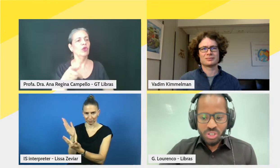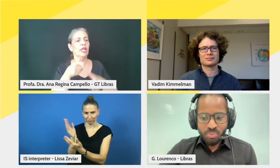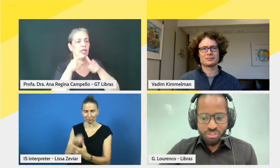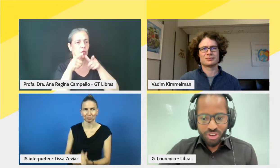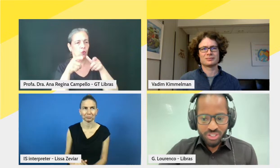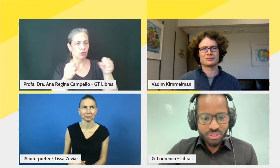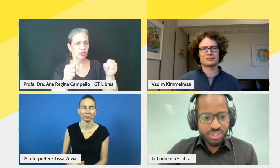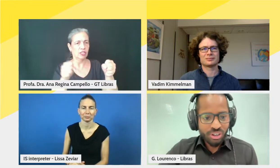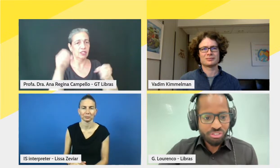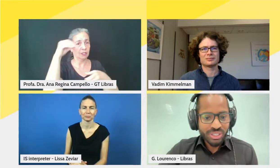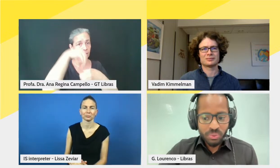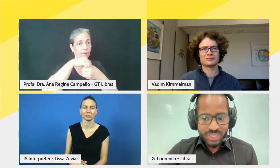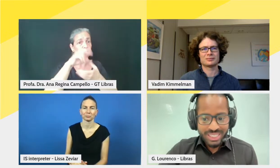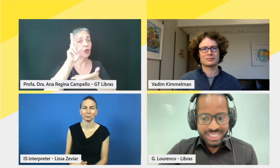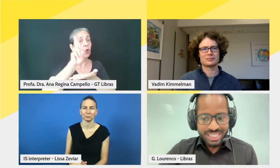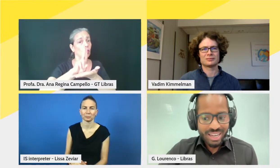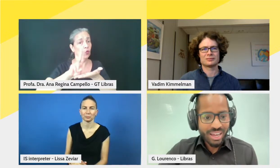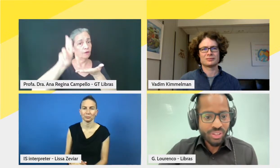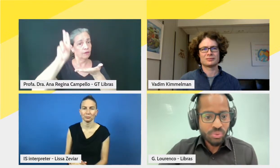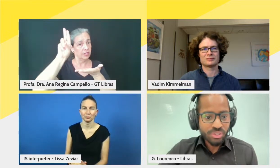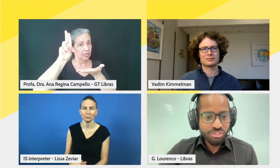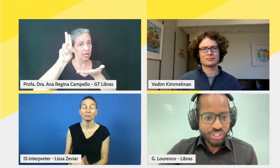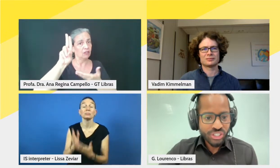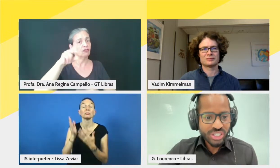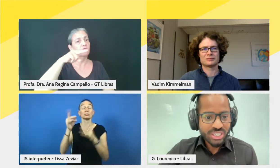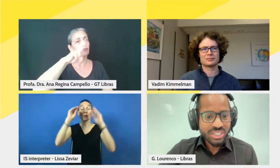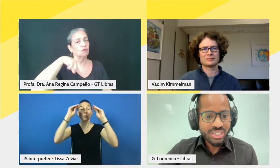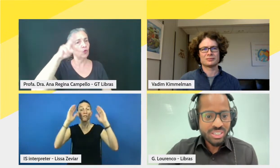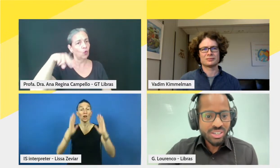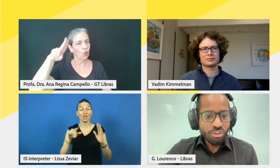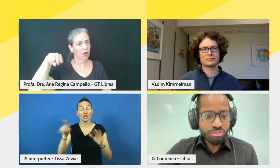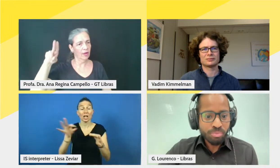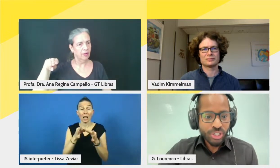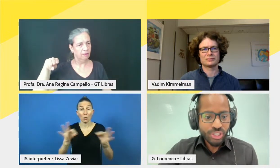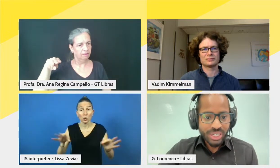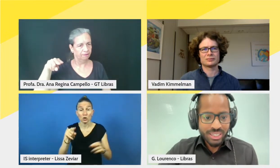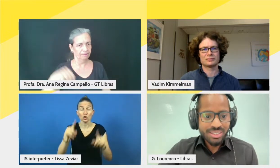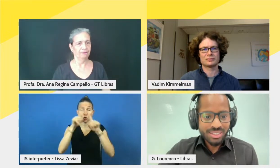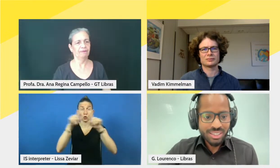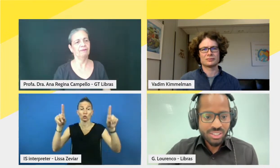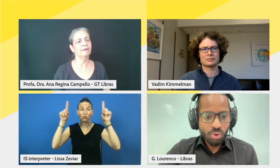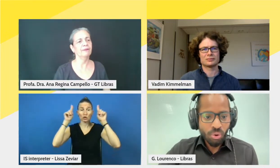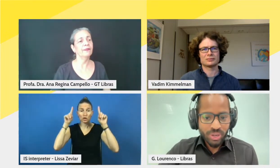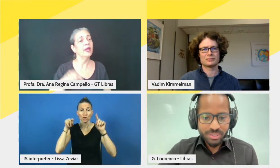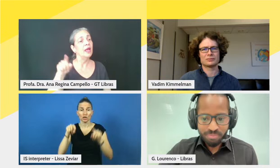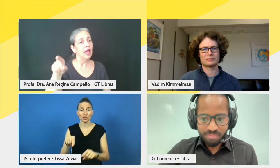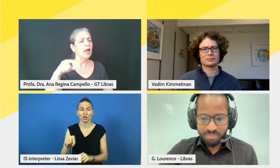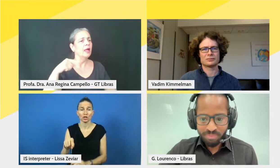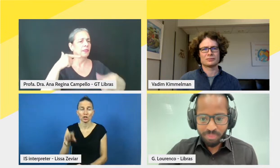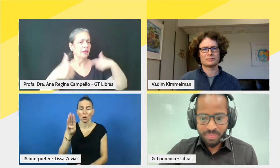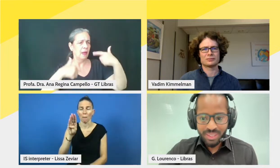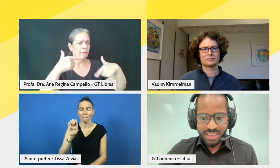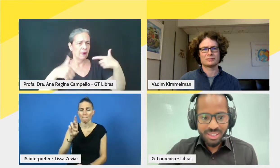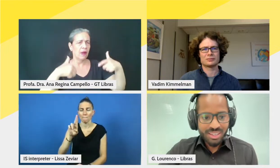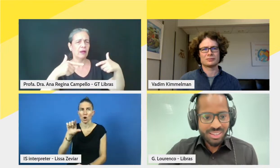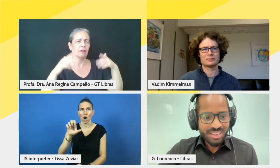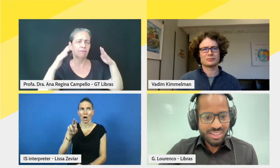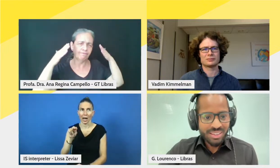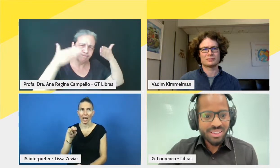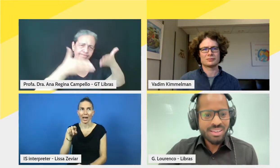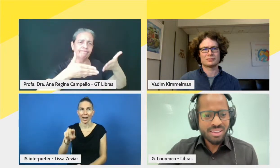He is a professor of linguistics at the University of Bergen in Norway.